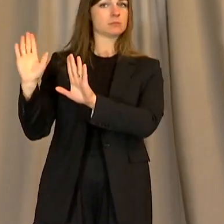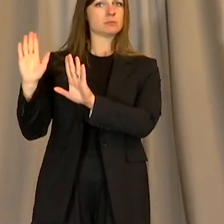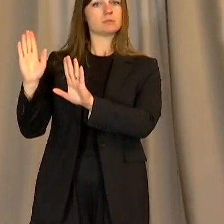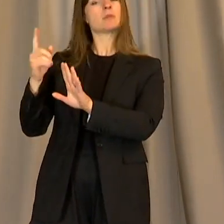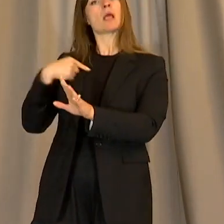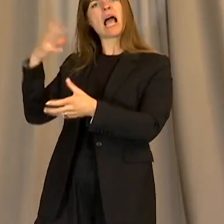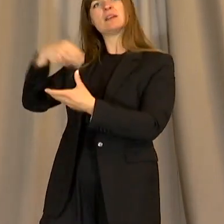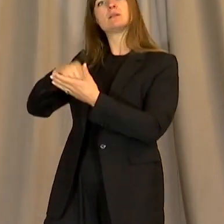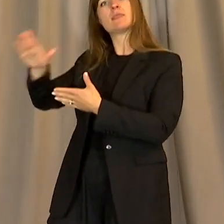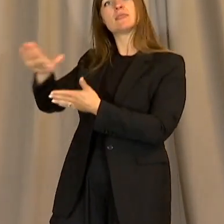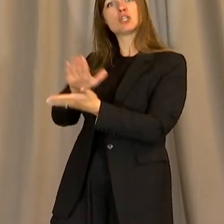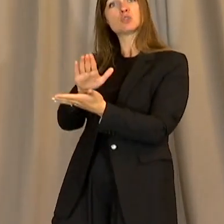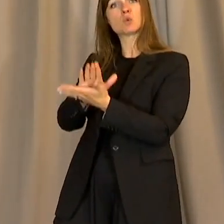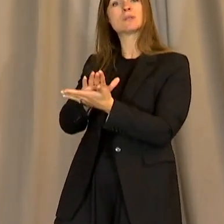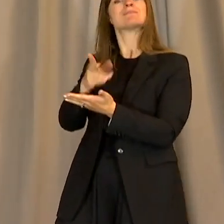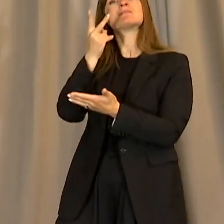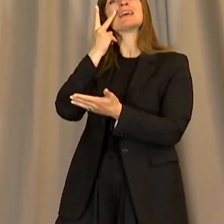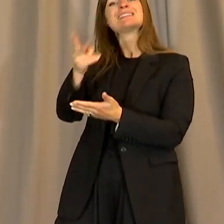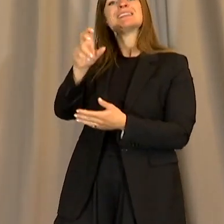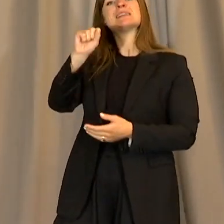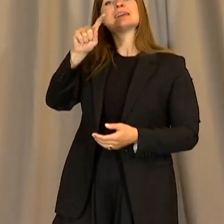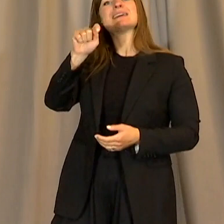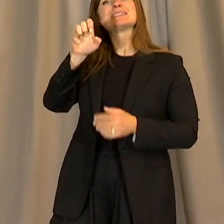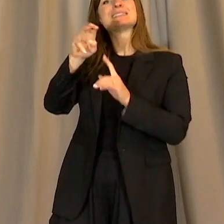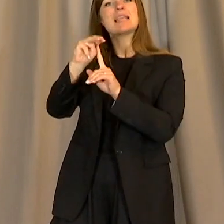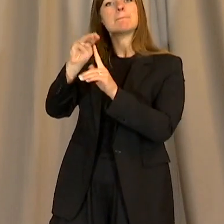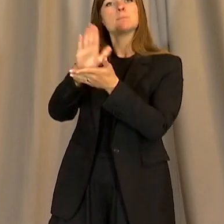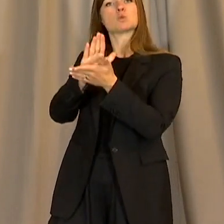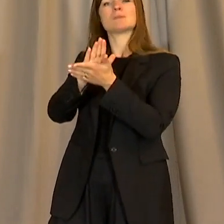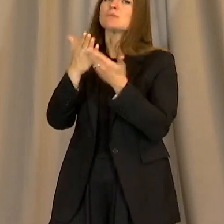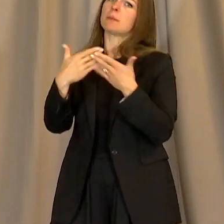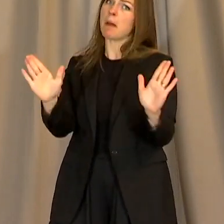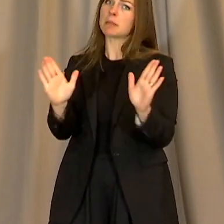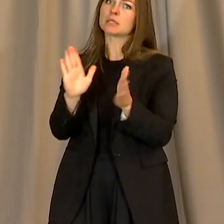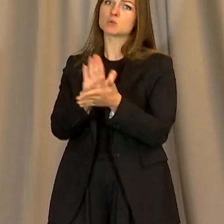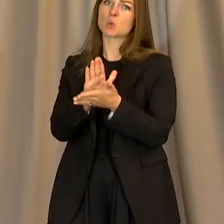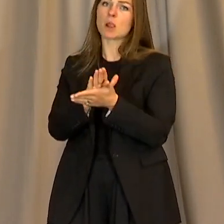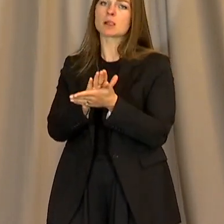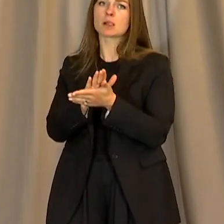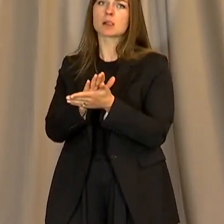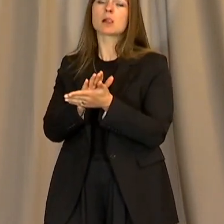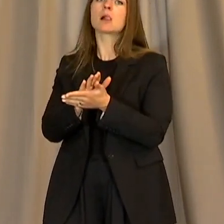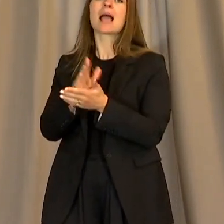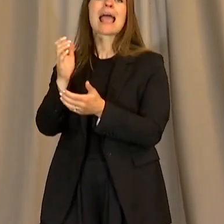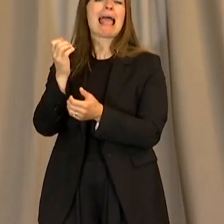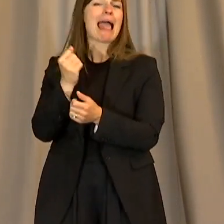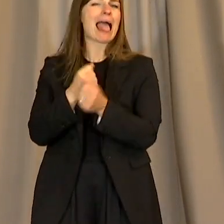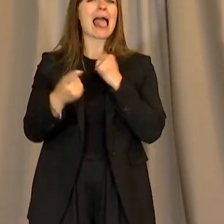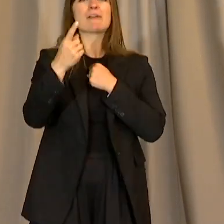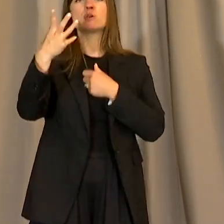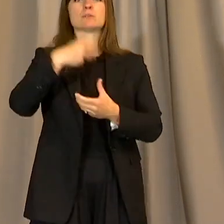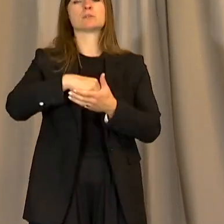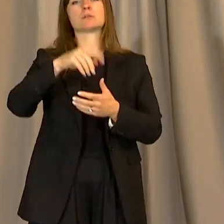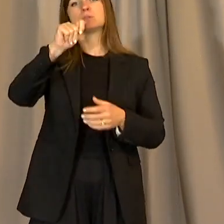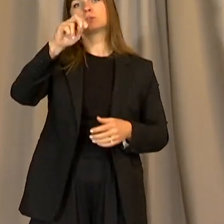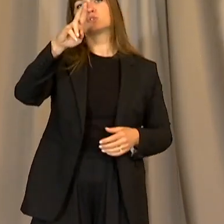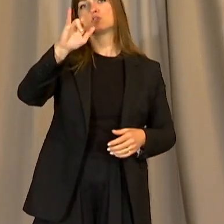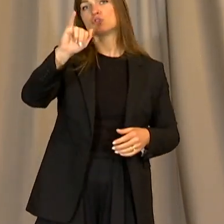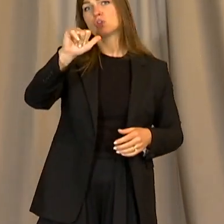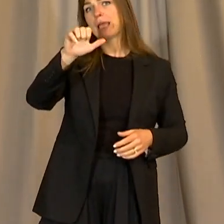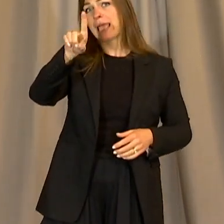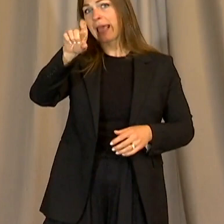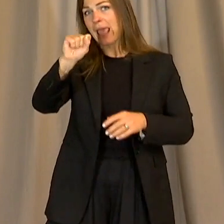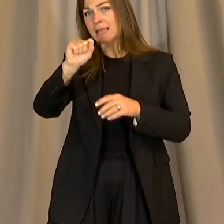what I saw, I went to a STEM school, a public school. Everyone was in triads or dyads. No one worked